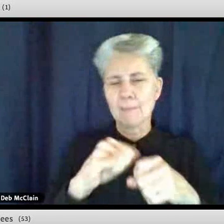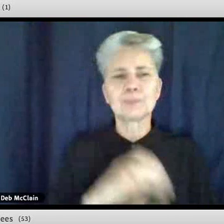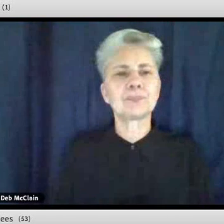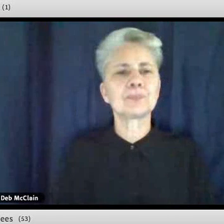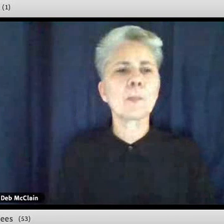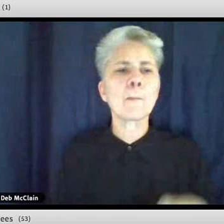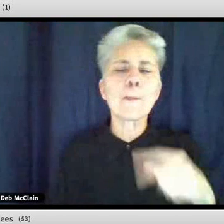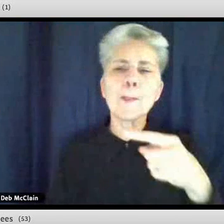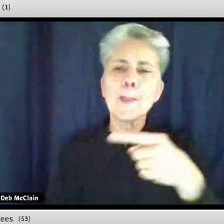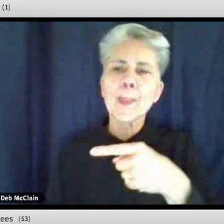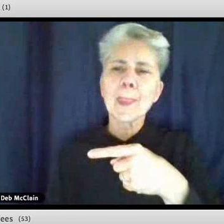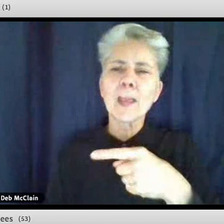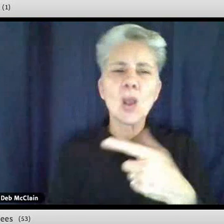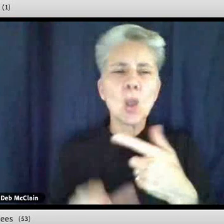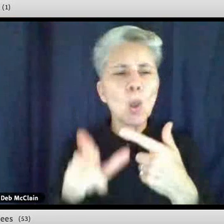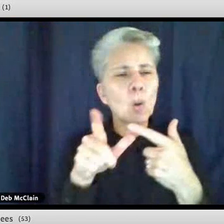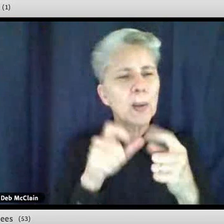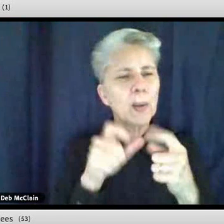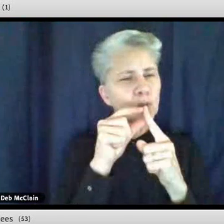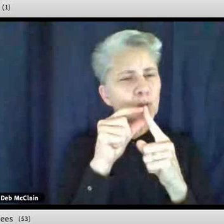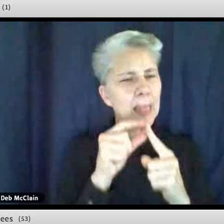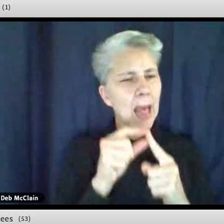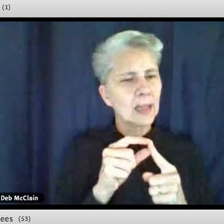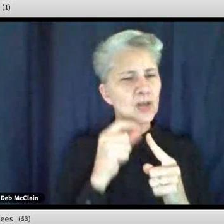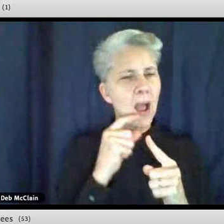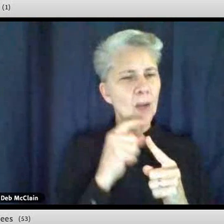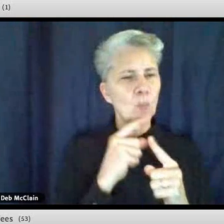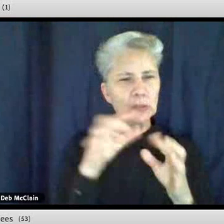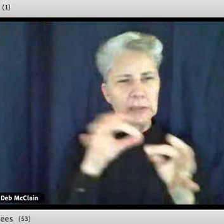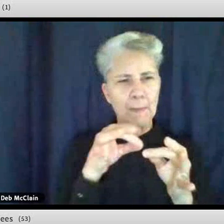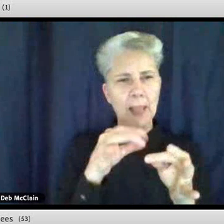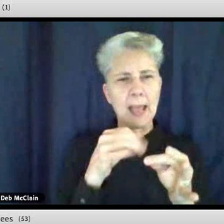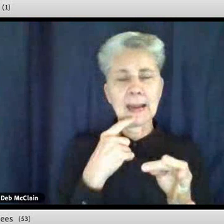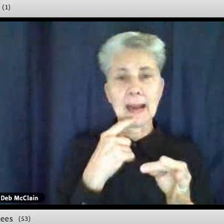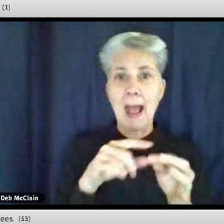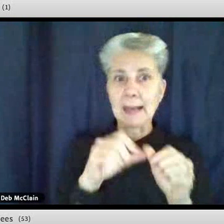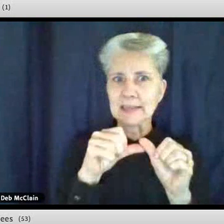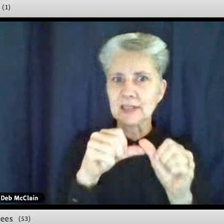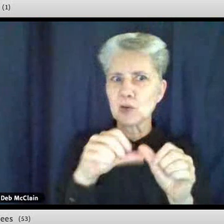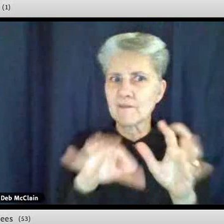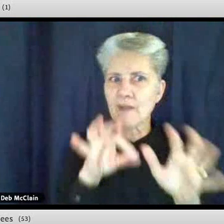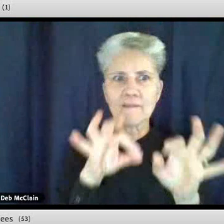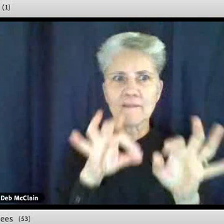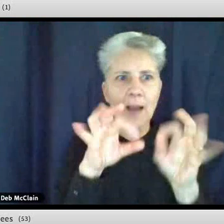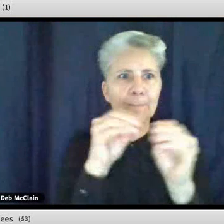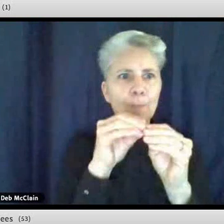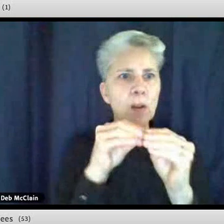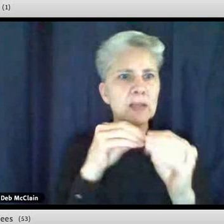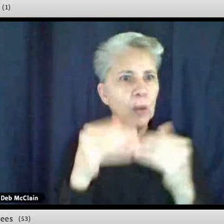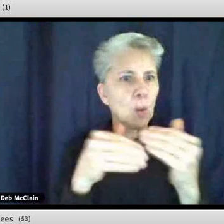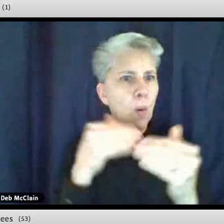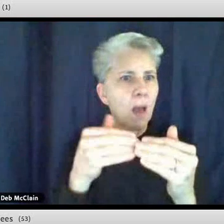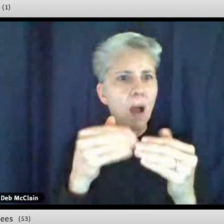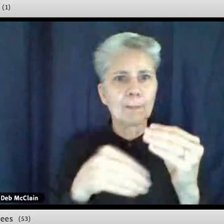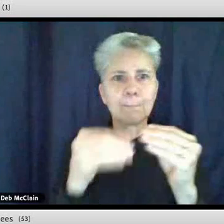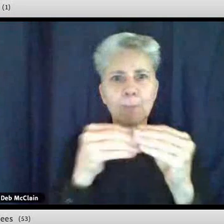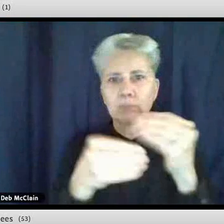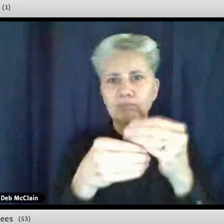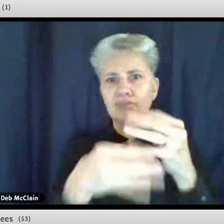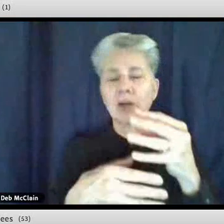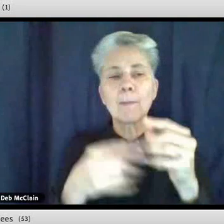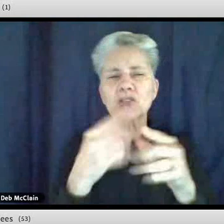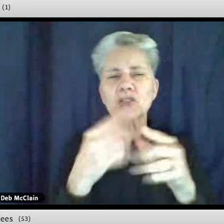So just some really quick, some terminology I wanted to go through with you, and I keep finding new terminology as we go along, but I just want to share